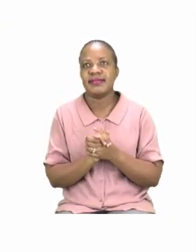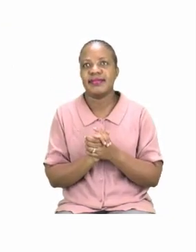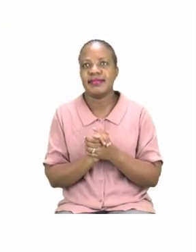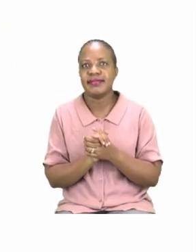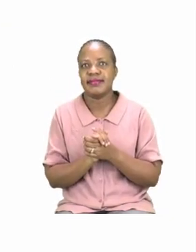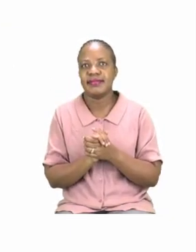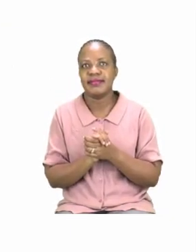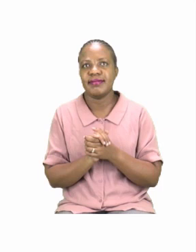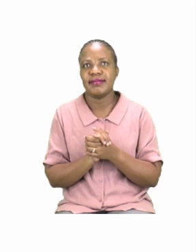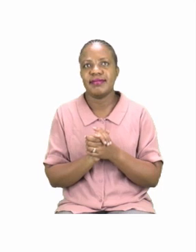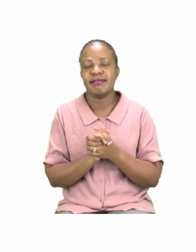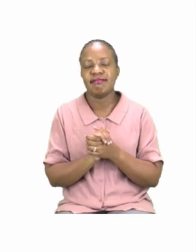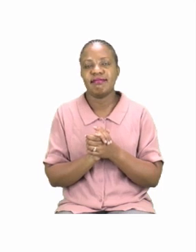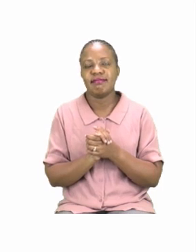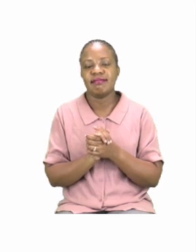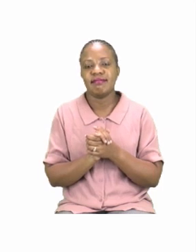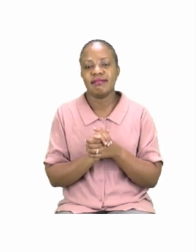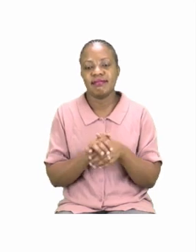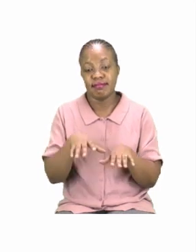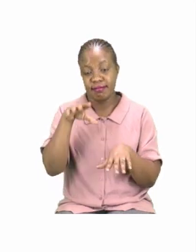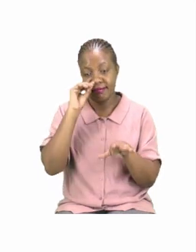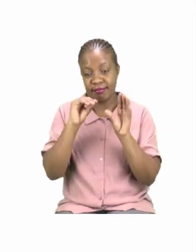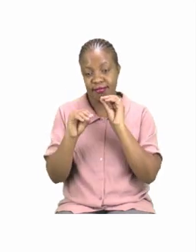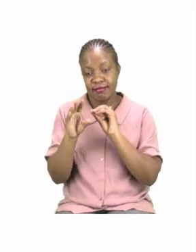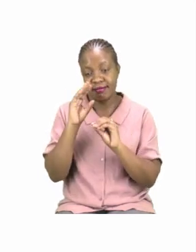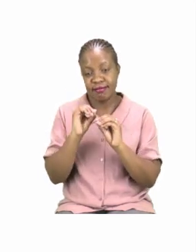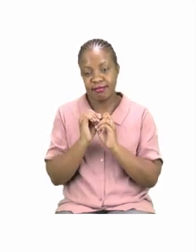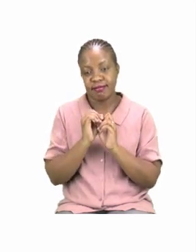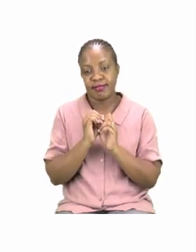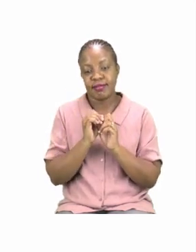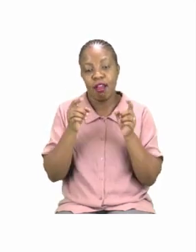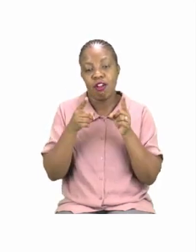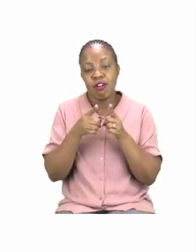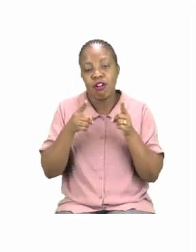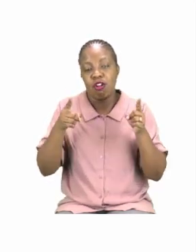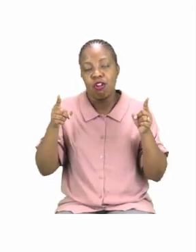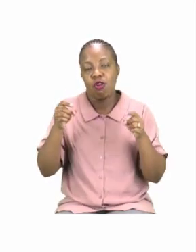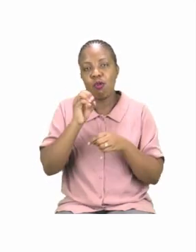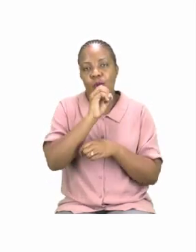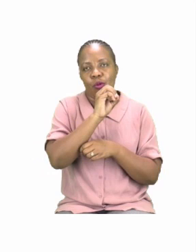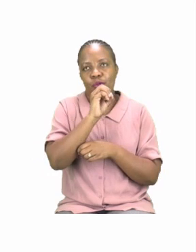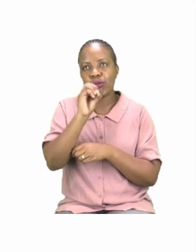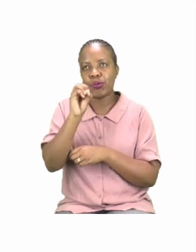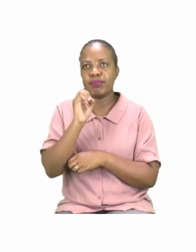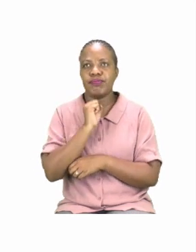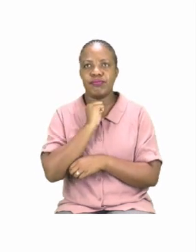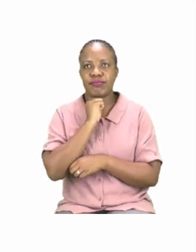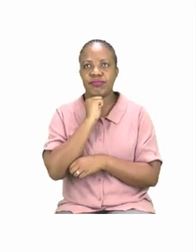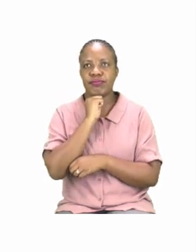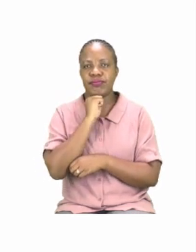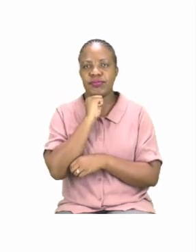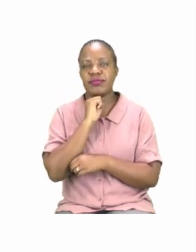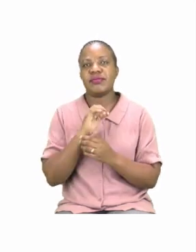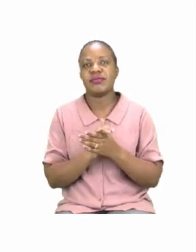we are going to be talking about the long oo sound. Now, the oo